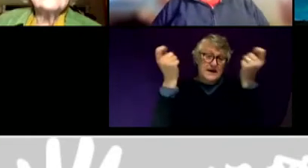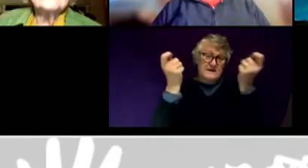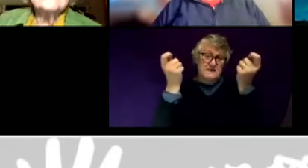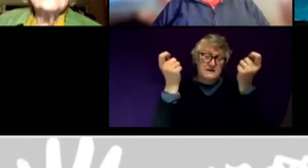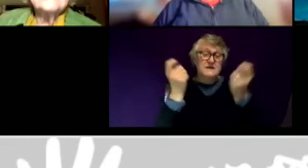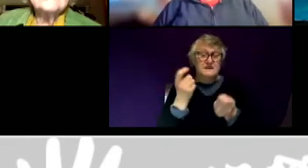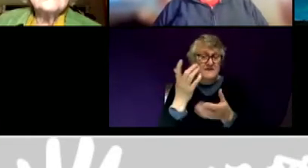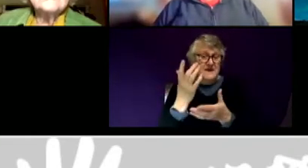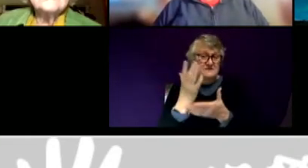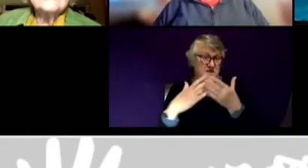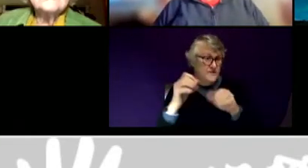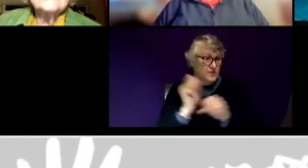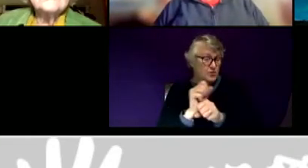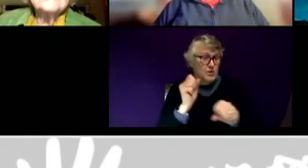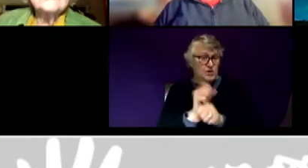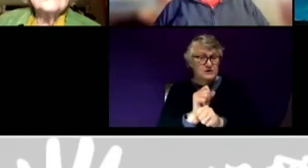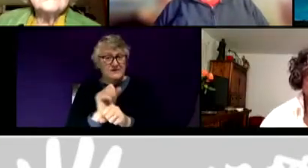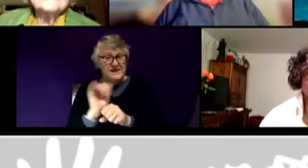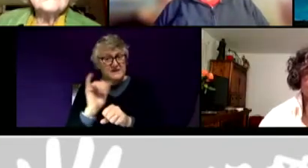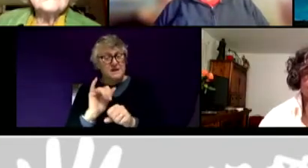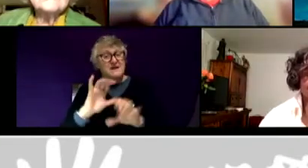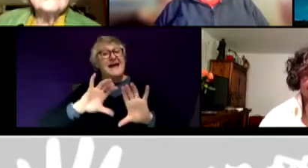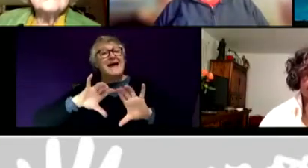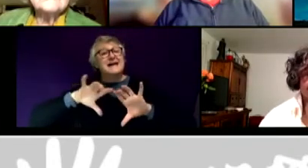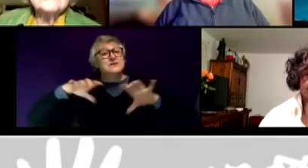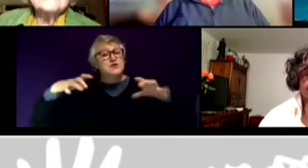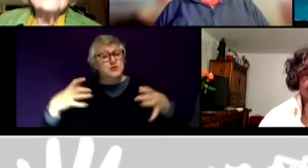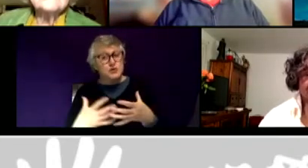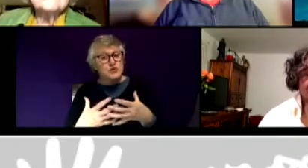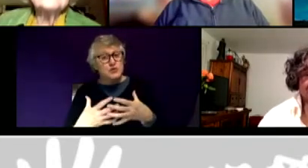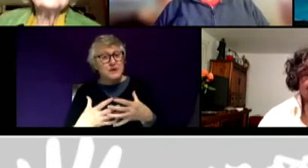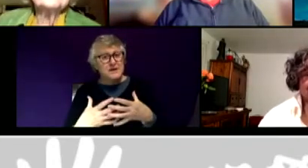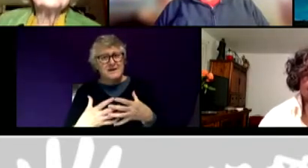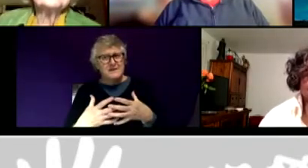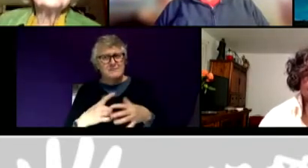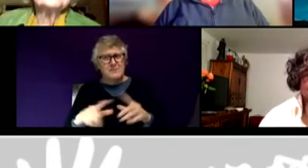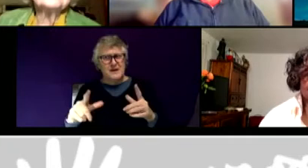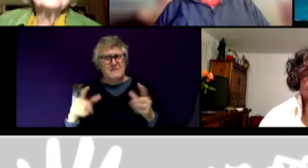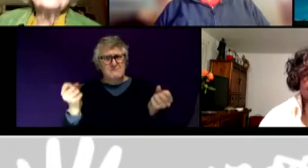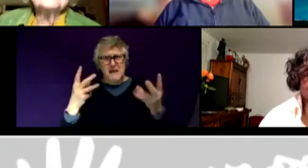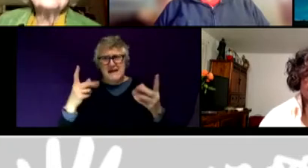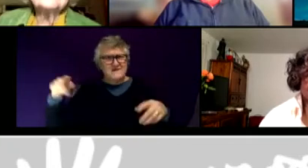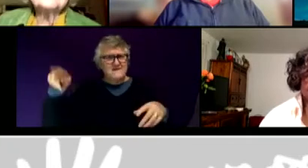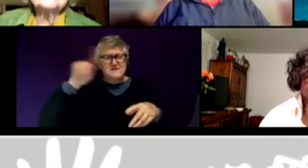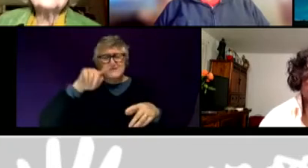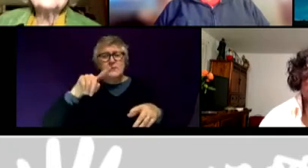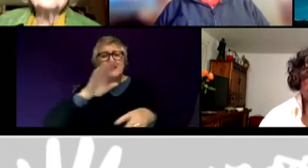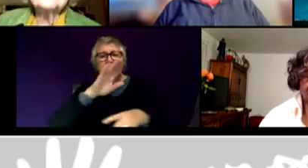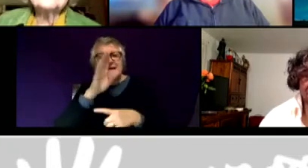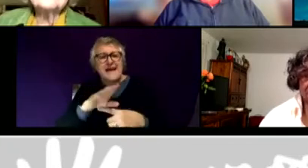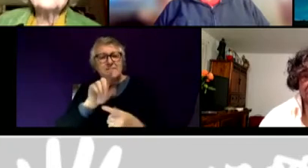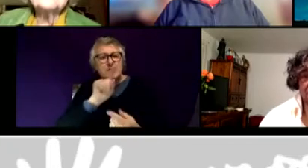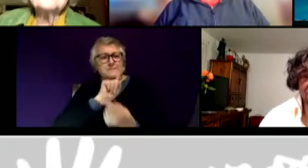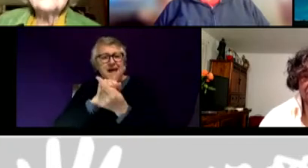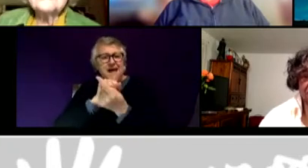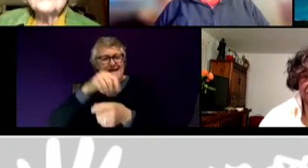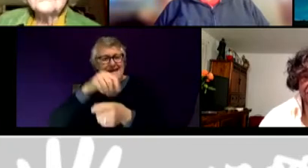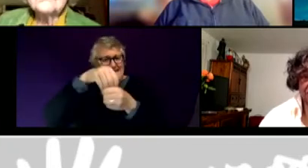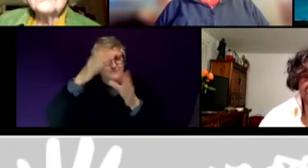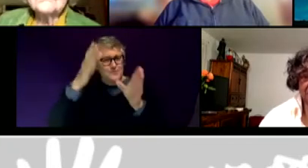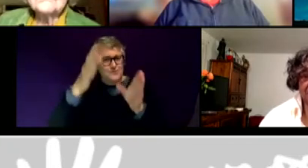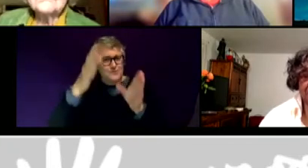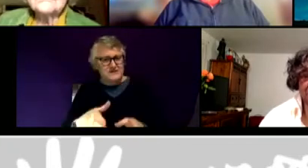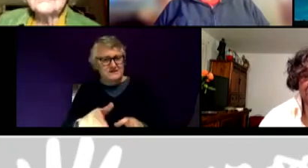members, even though many of these people have never met in person. Just online, everything's just been on Zoom for